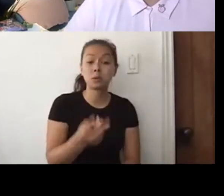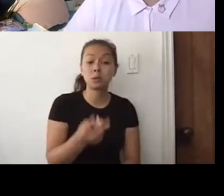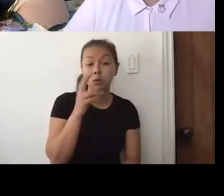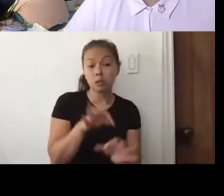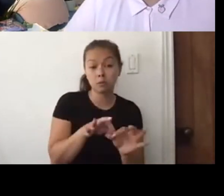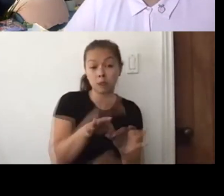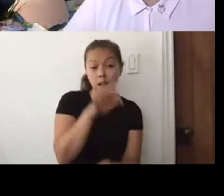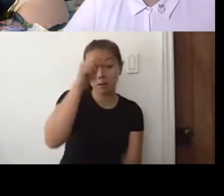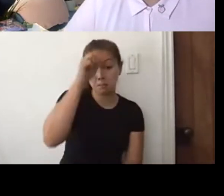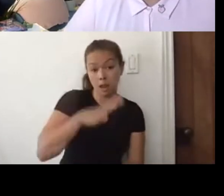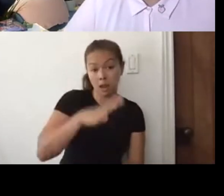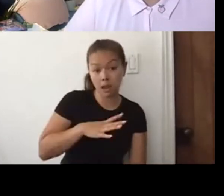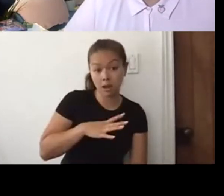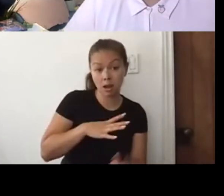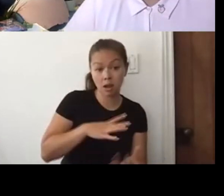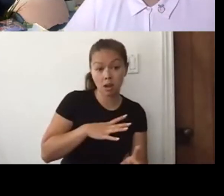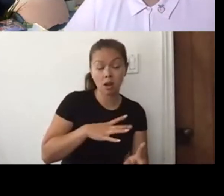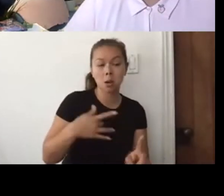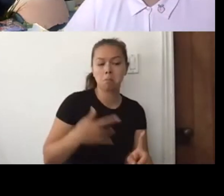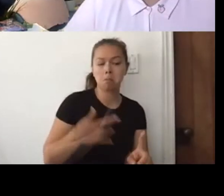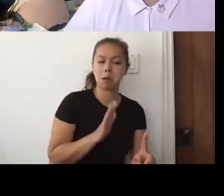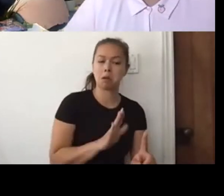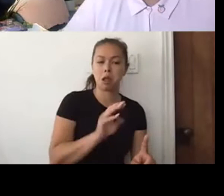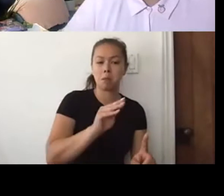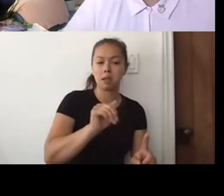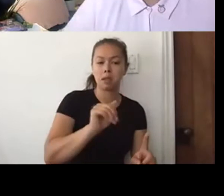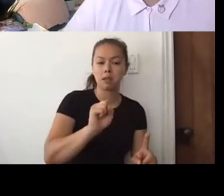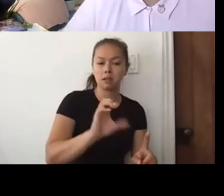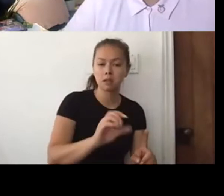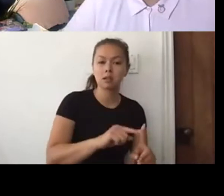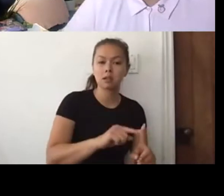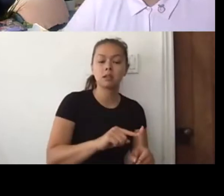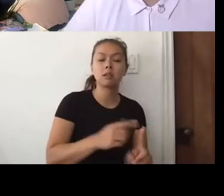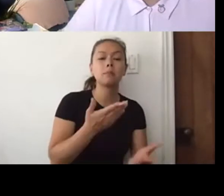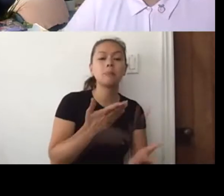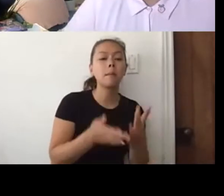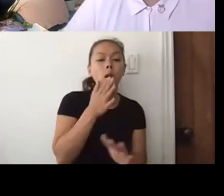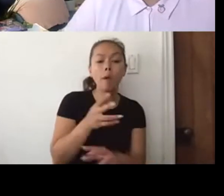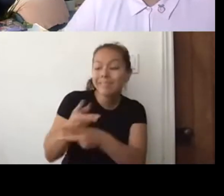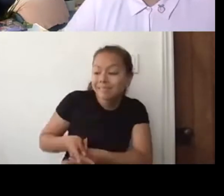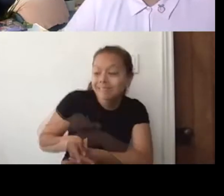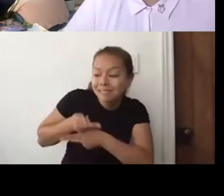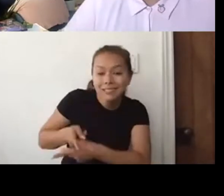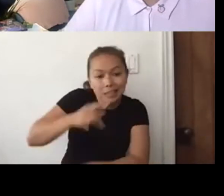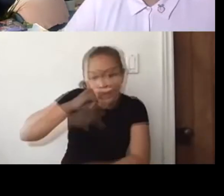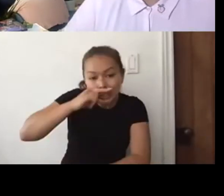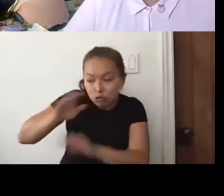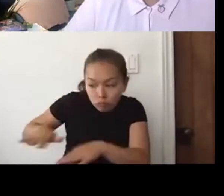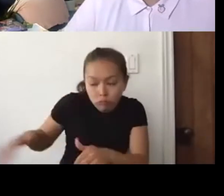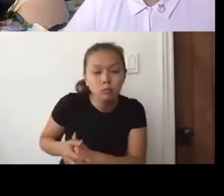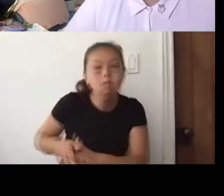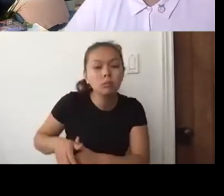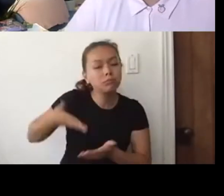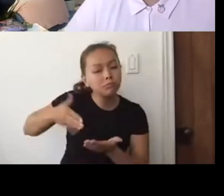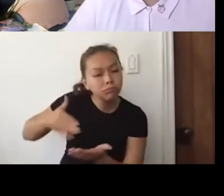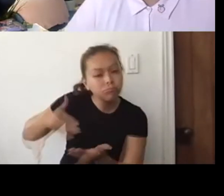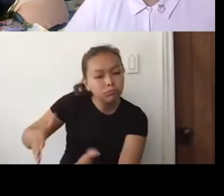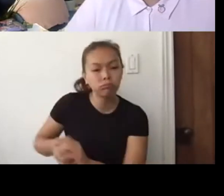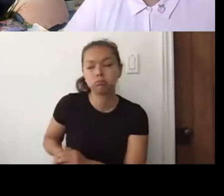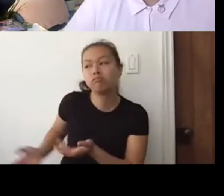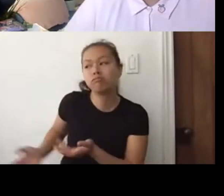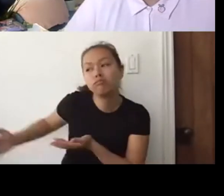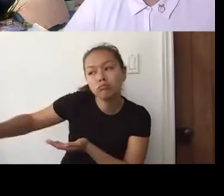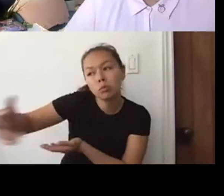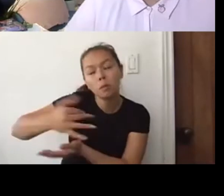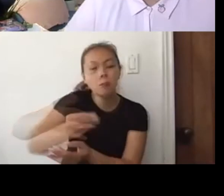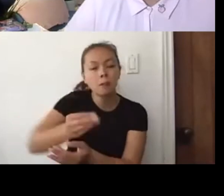taking care of children, doing child rearing, naming, cooking for the community, gathering foods, creating clothing, all that kind of stuff